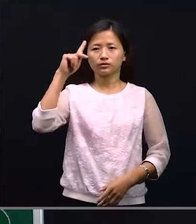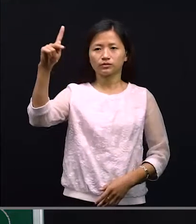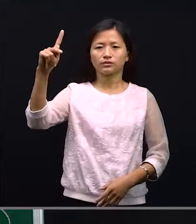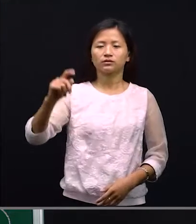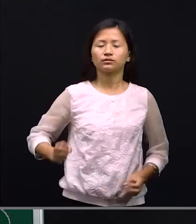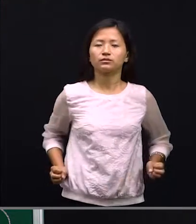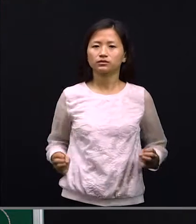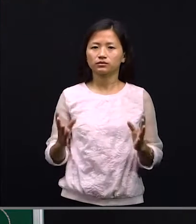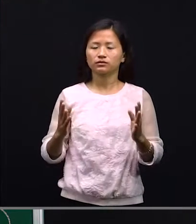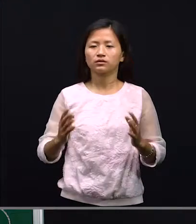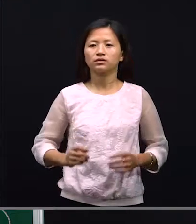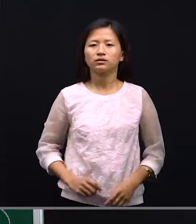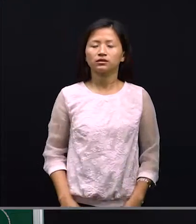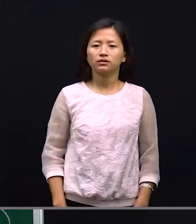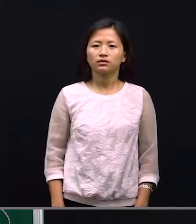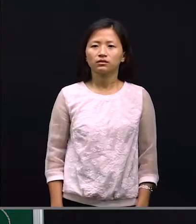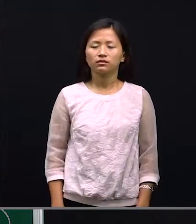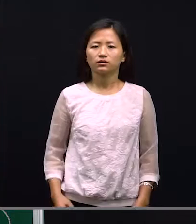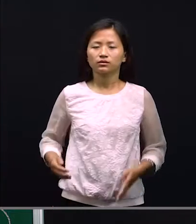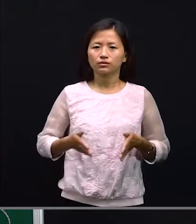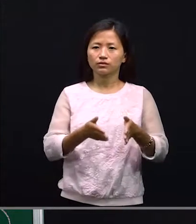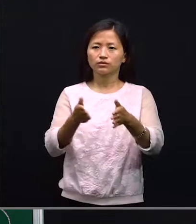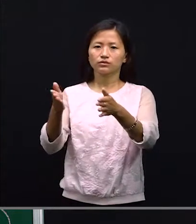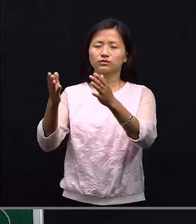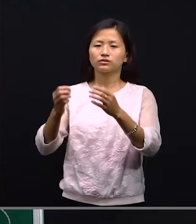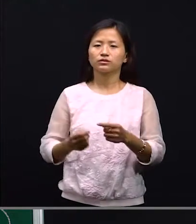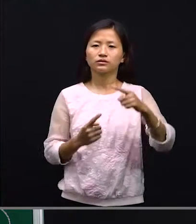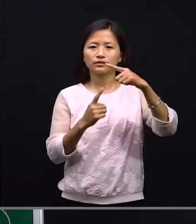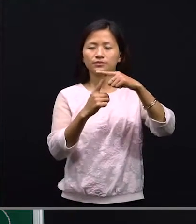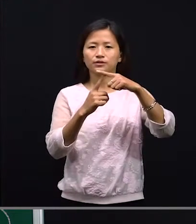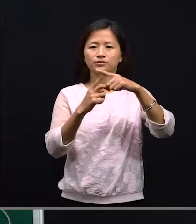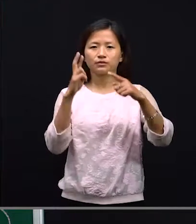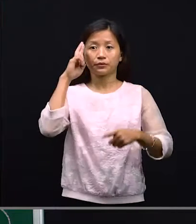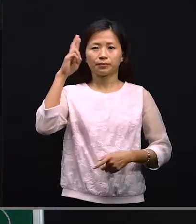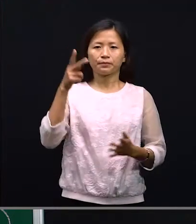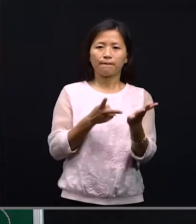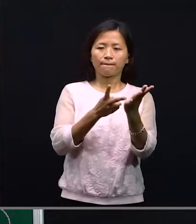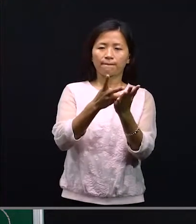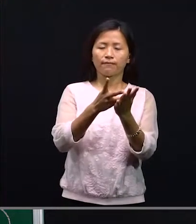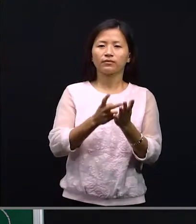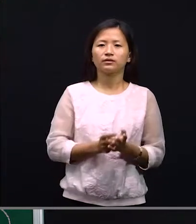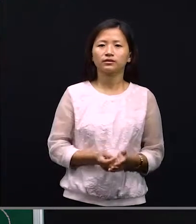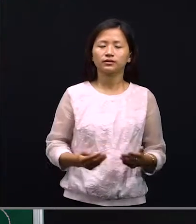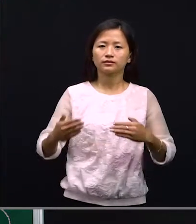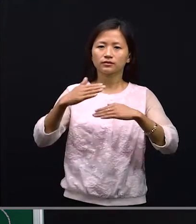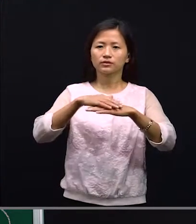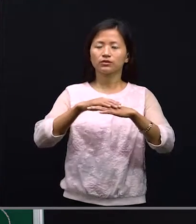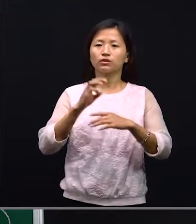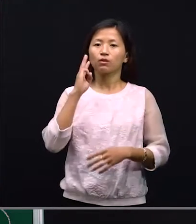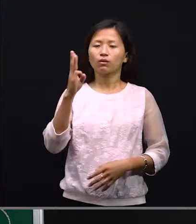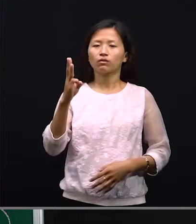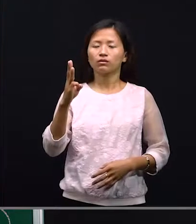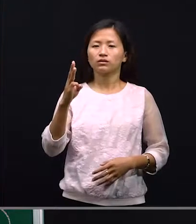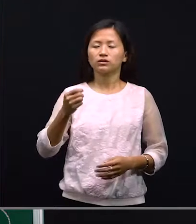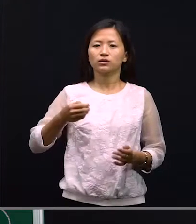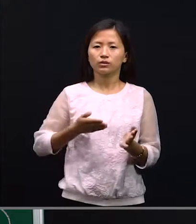Kohima. All right, it begins from Kohima, goes towards Semenyu, and it goes and touches the border of Wokha. Then